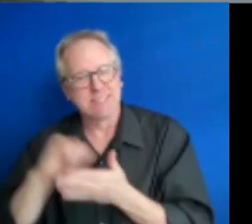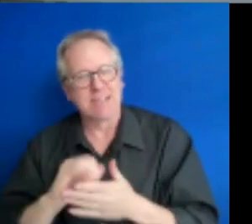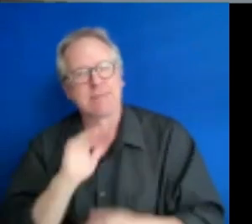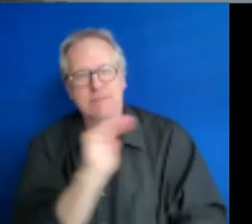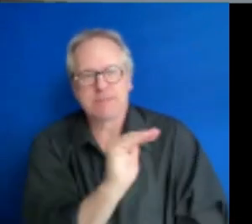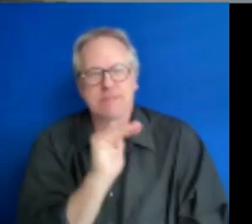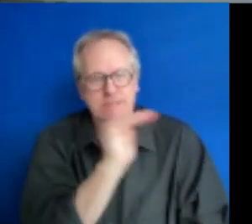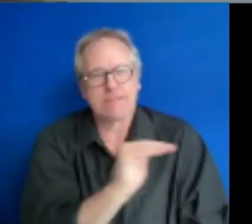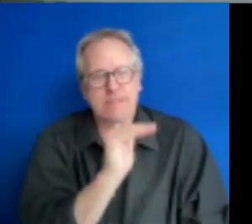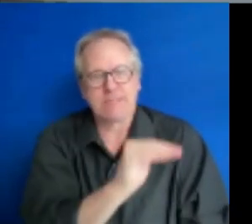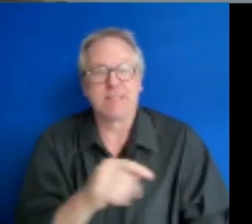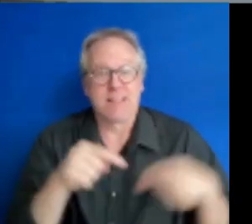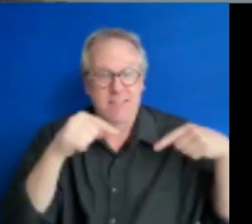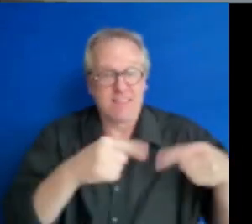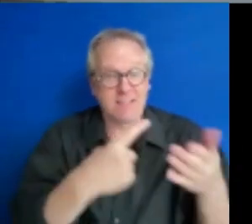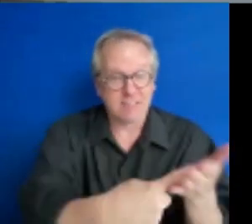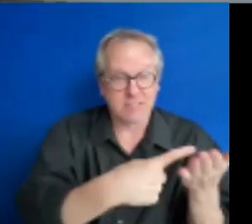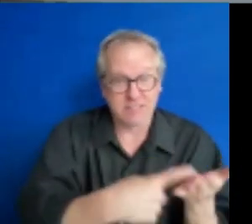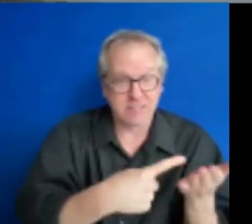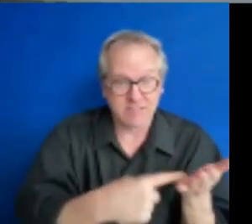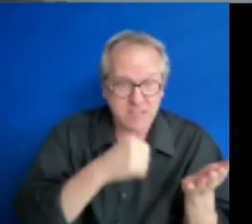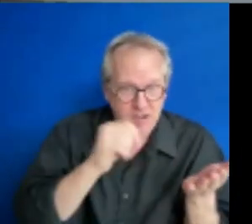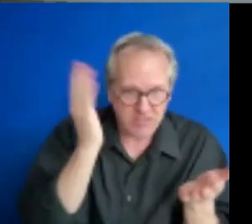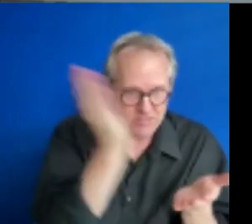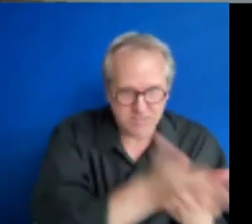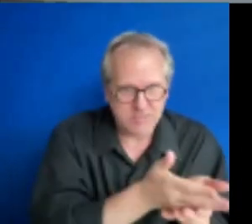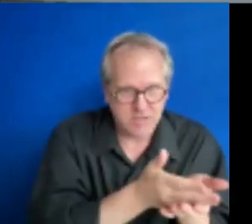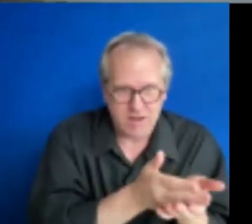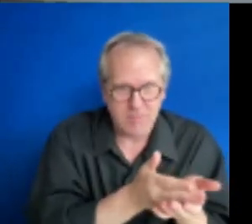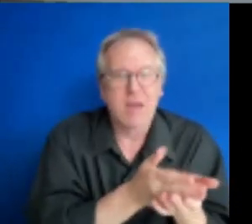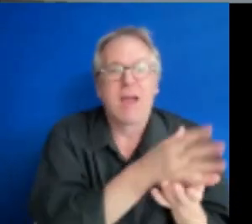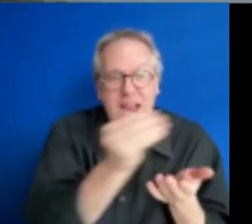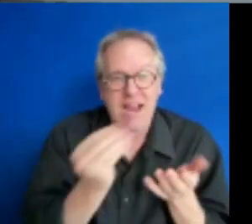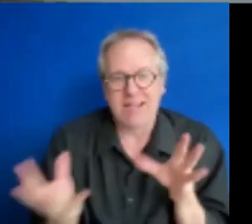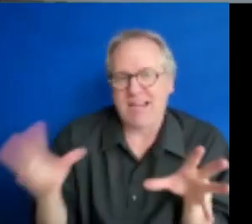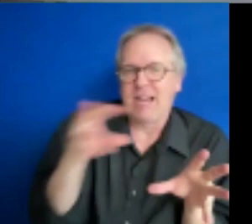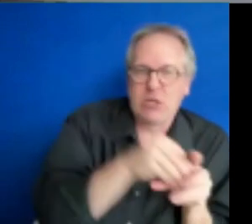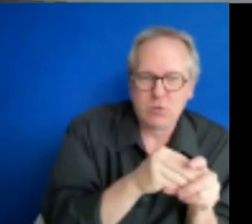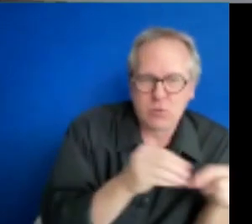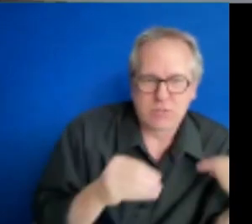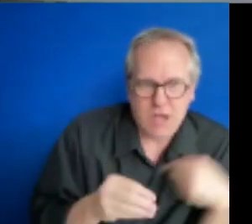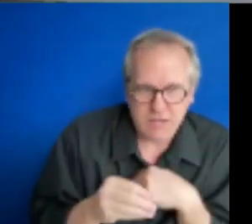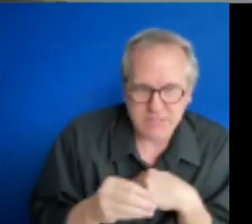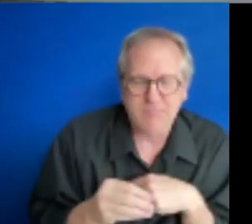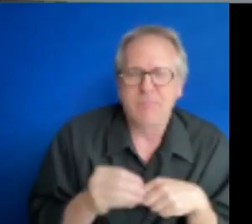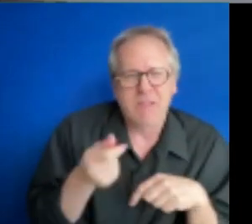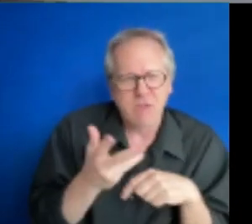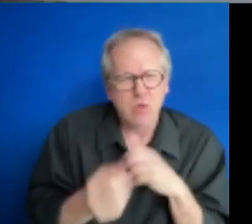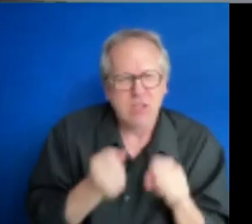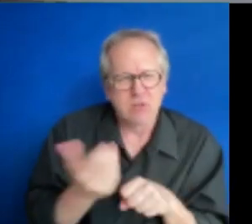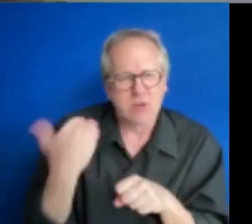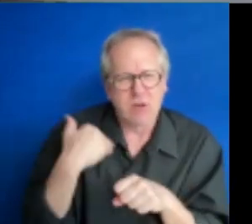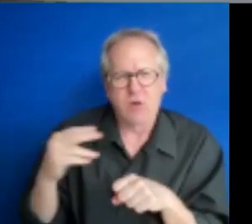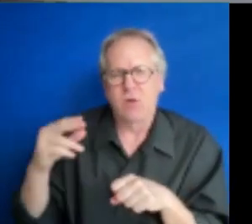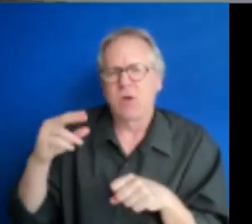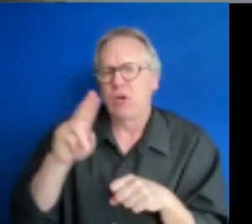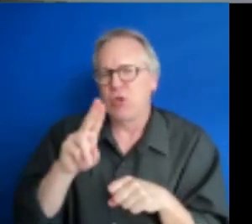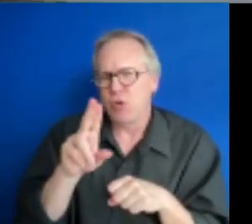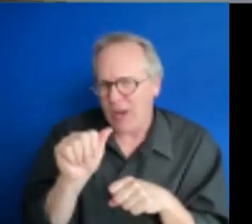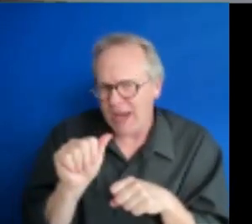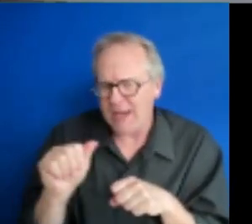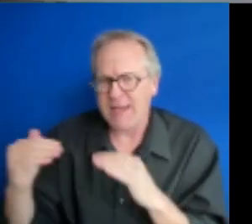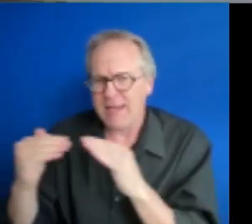that this conversation hasn't stopped. So several years ago, equal access and the UUA entered